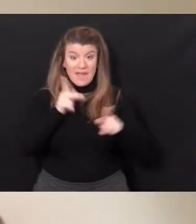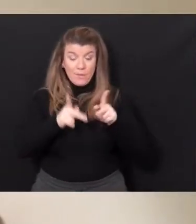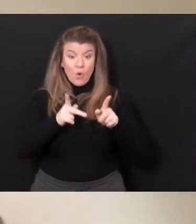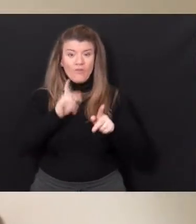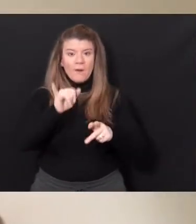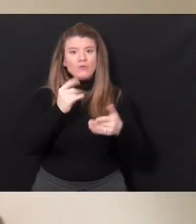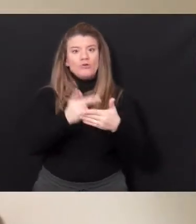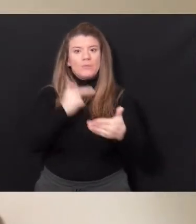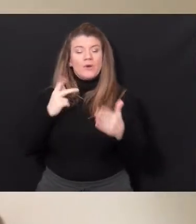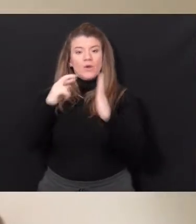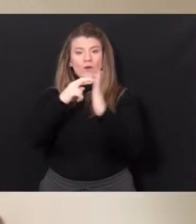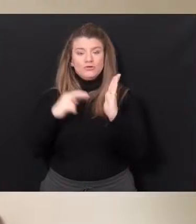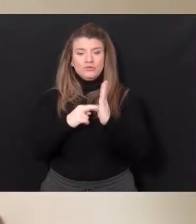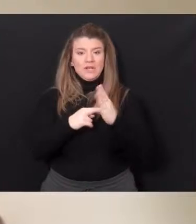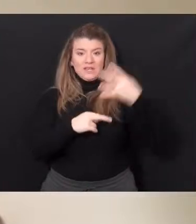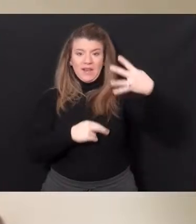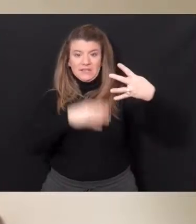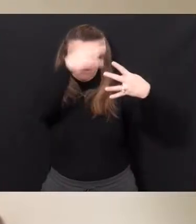those pre-registration